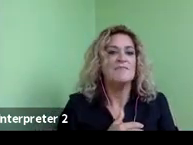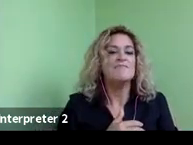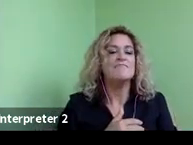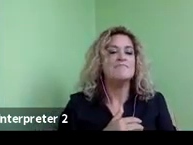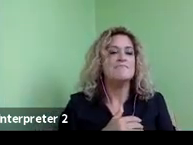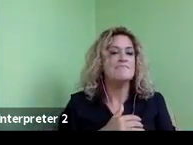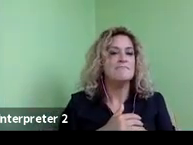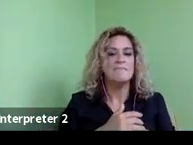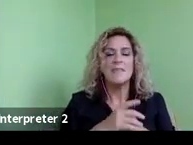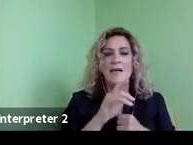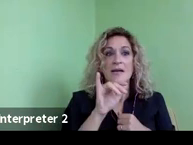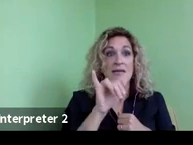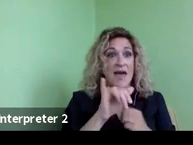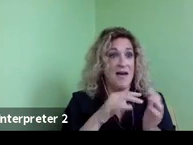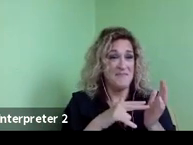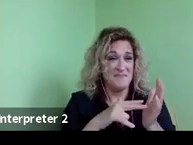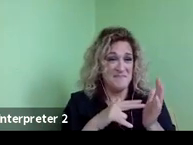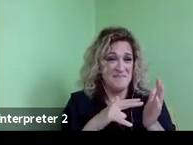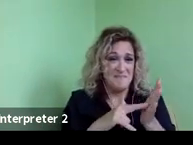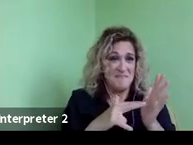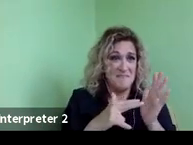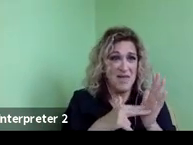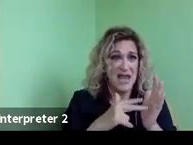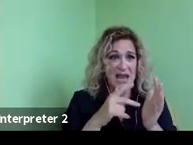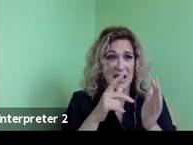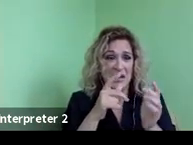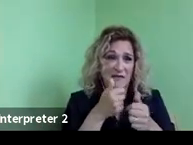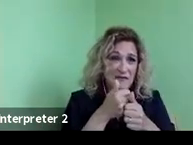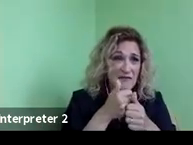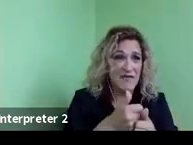that can never be a condition of services.